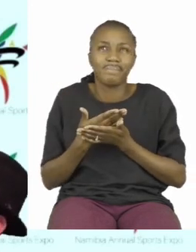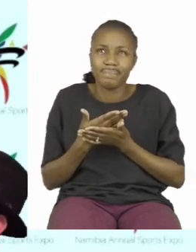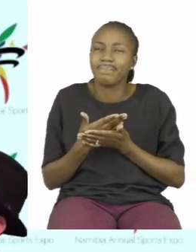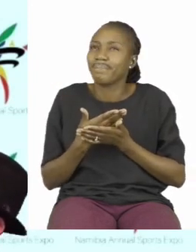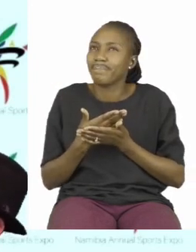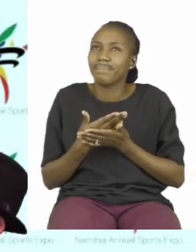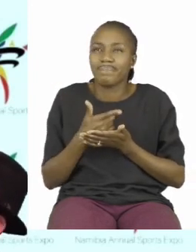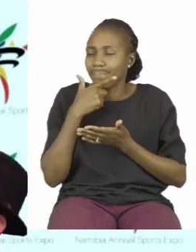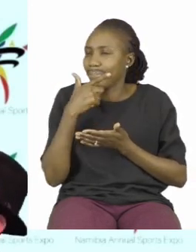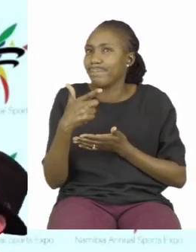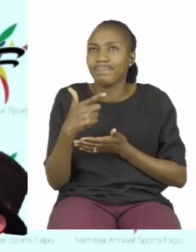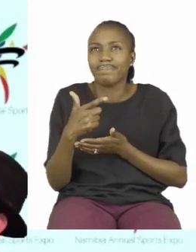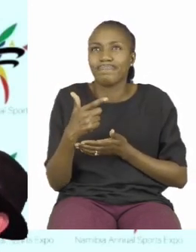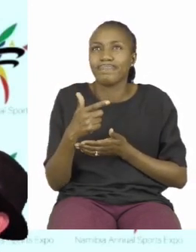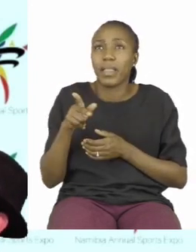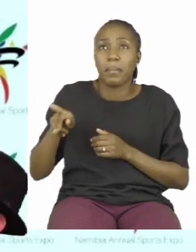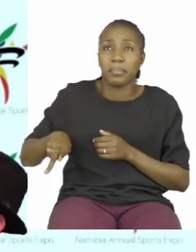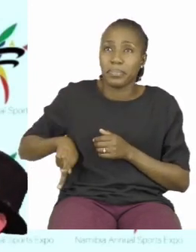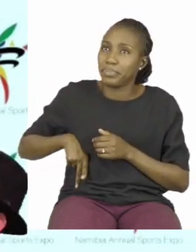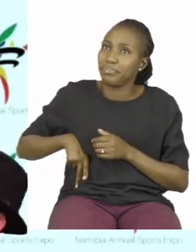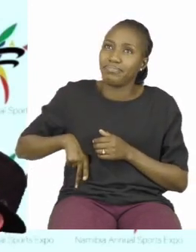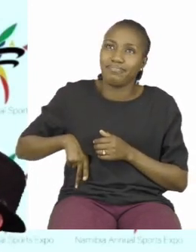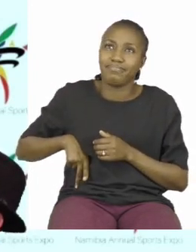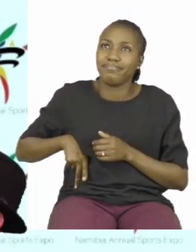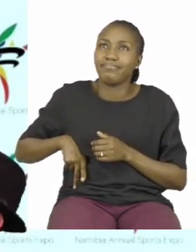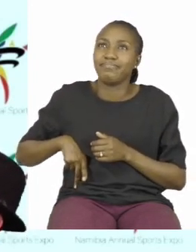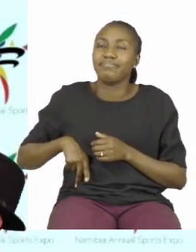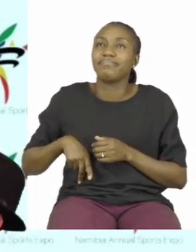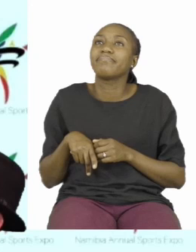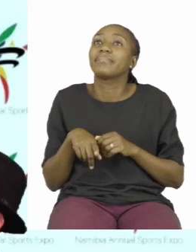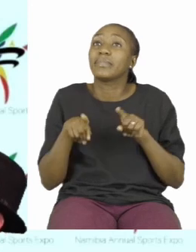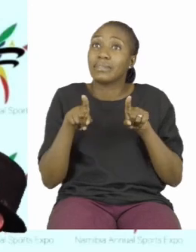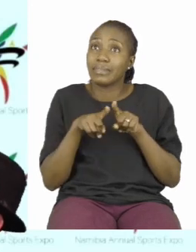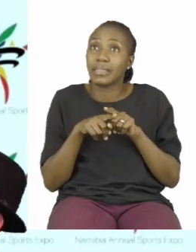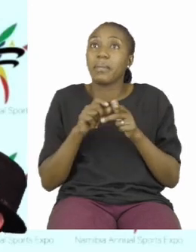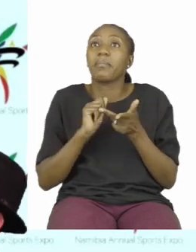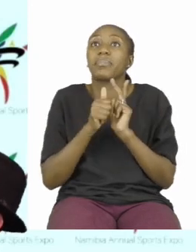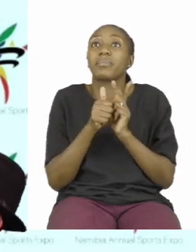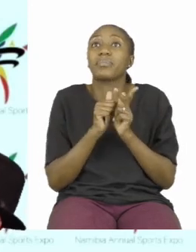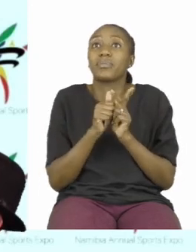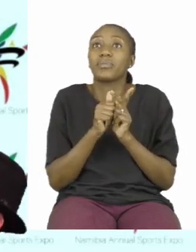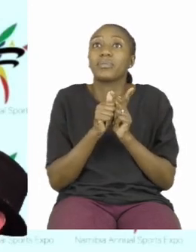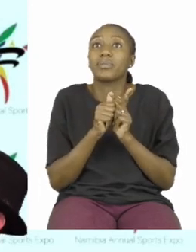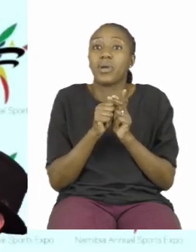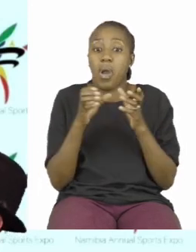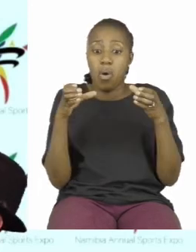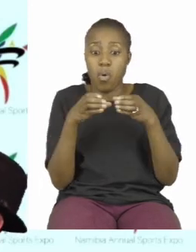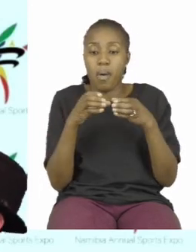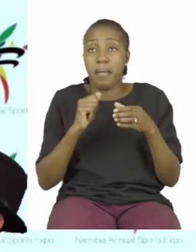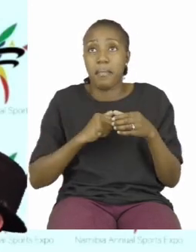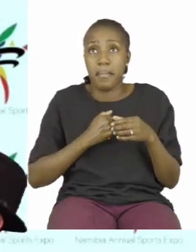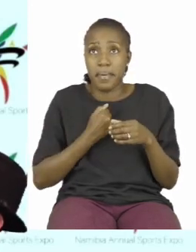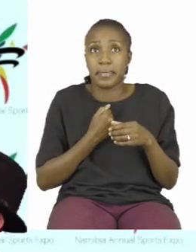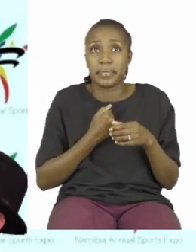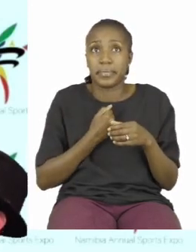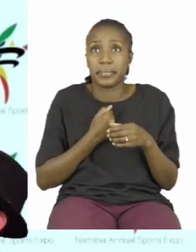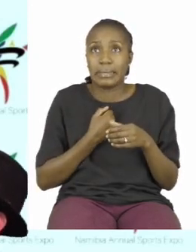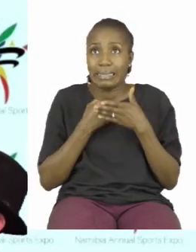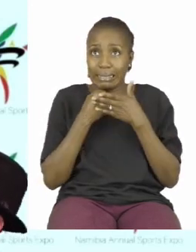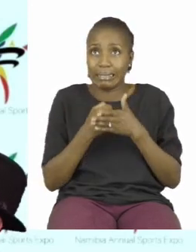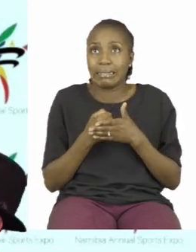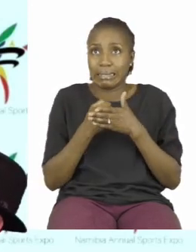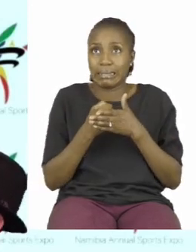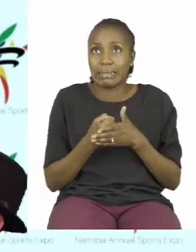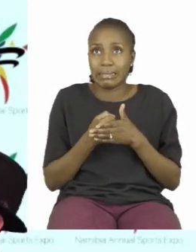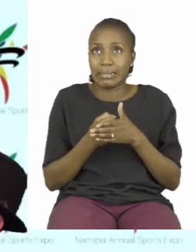The athletes benefited all the way. Yes. These are the same athletes that is currently in my squad, trying to qualify for the